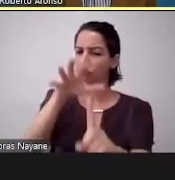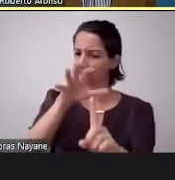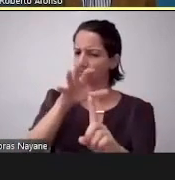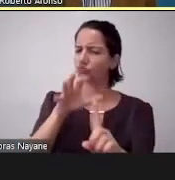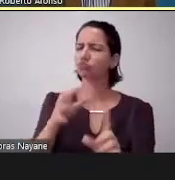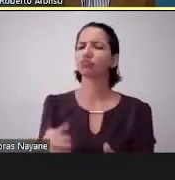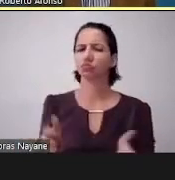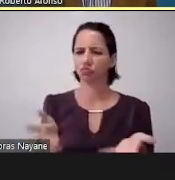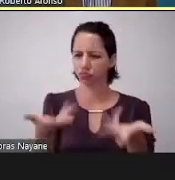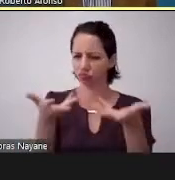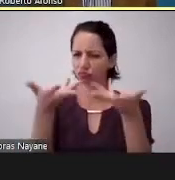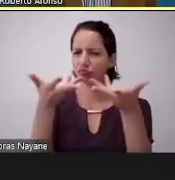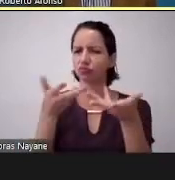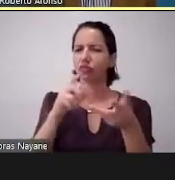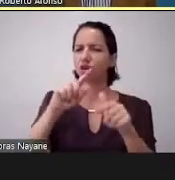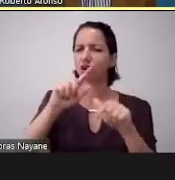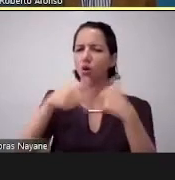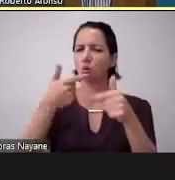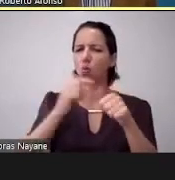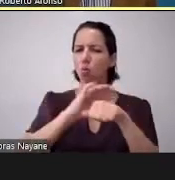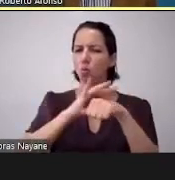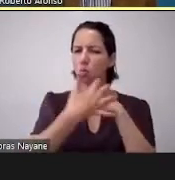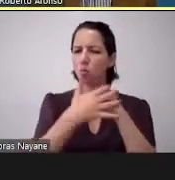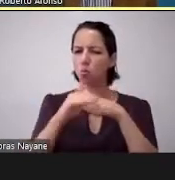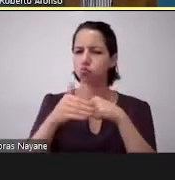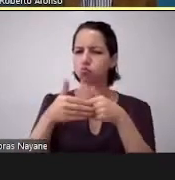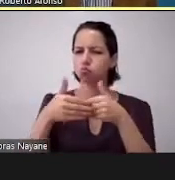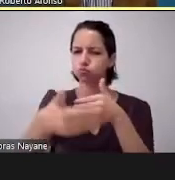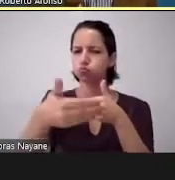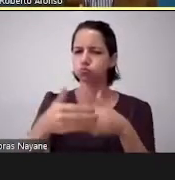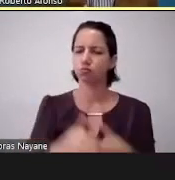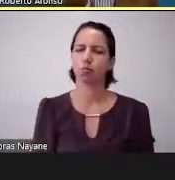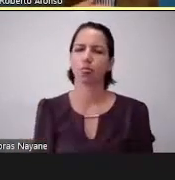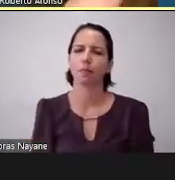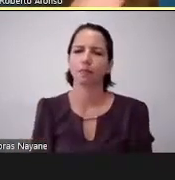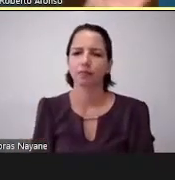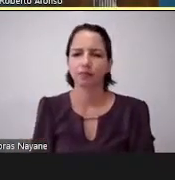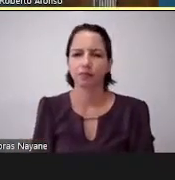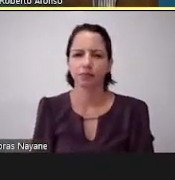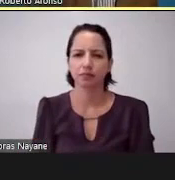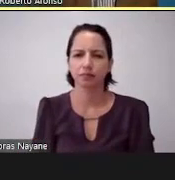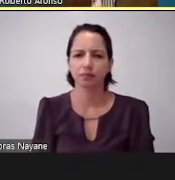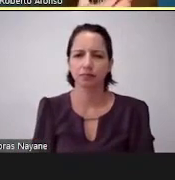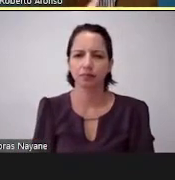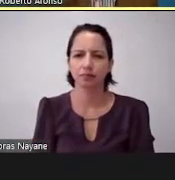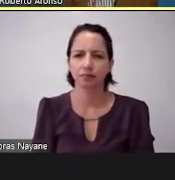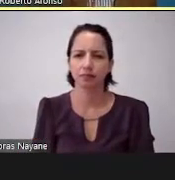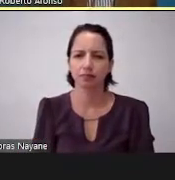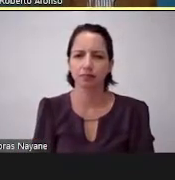during the pandemic or after the COVID. On the opposite, it increased.